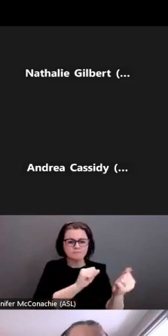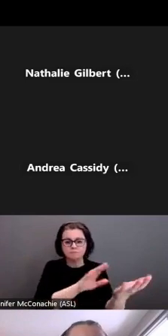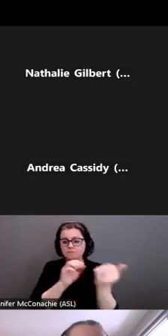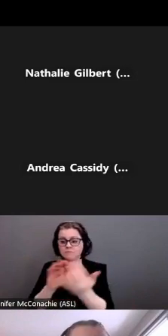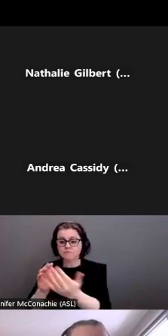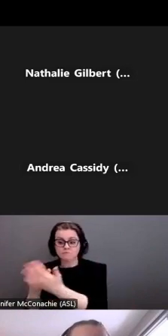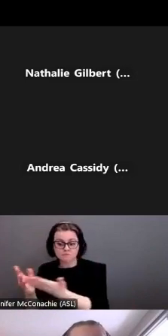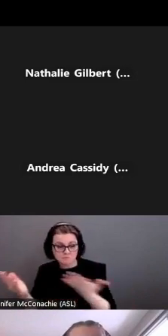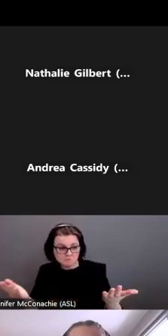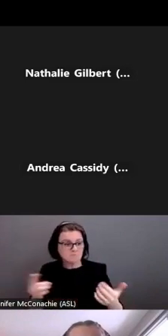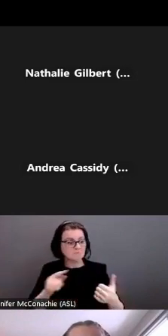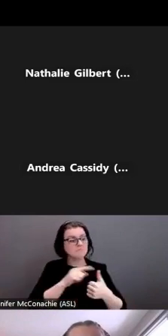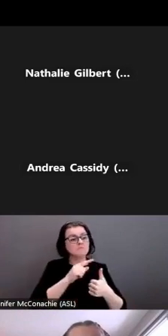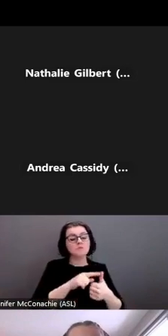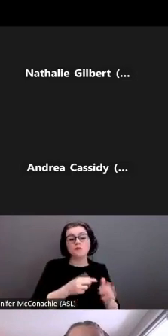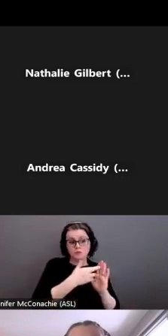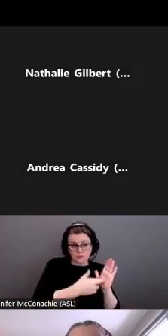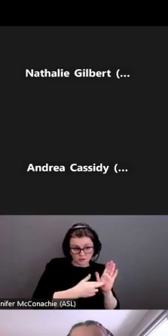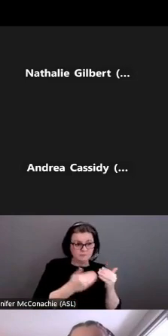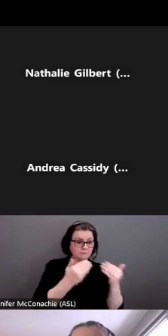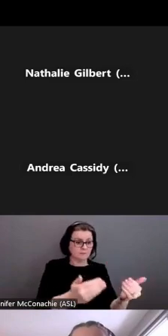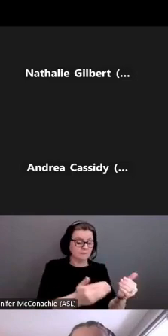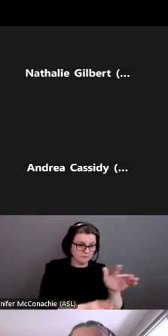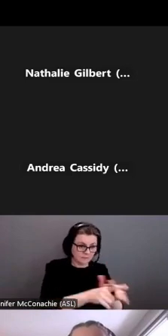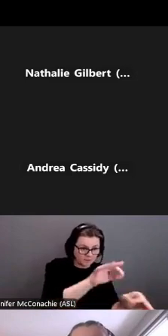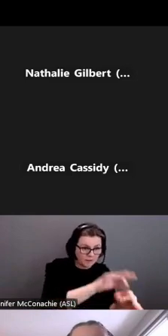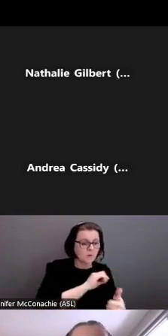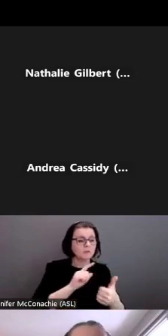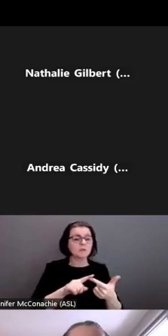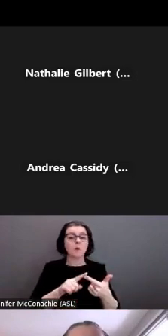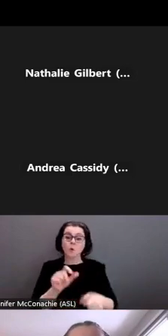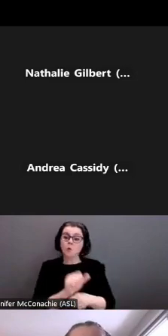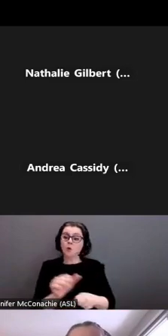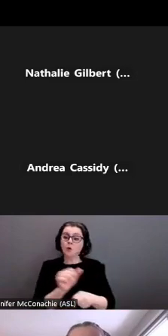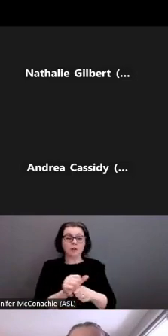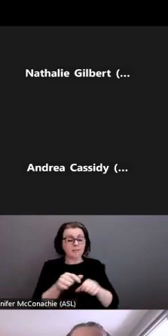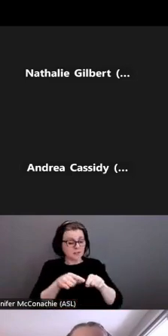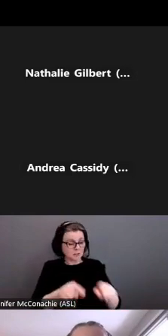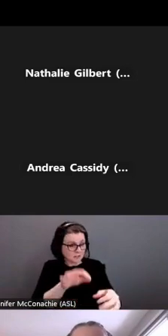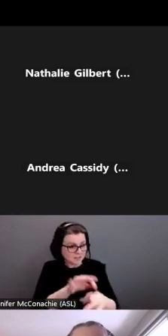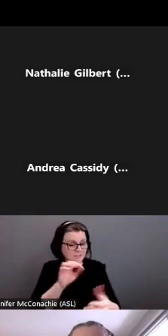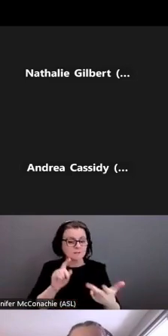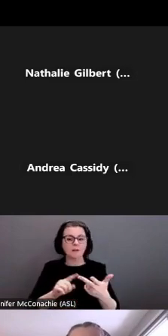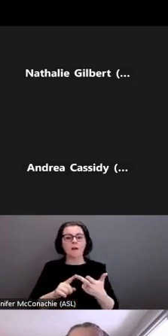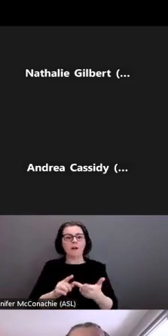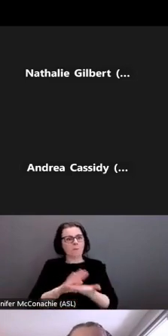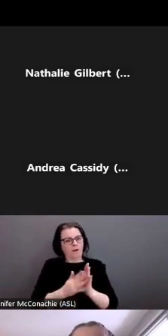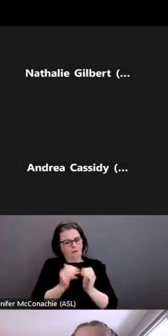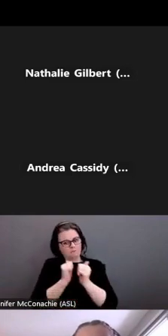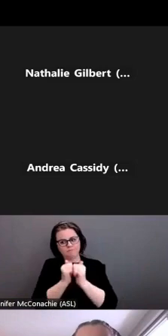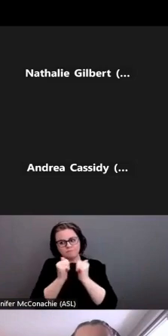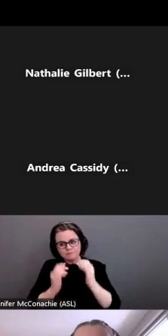voting, working in an election, becoming a candidate, or sharing information with your community.